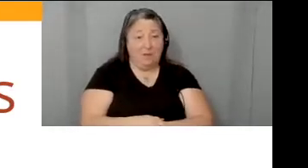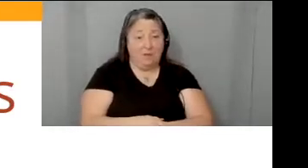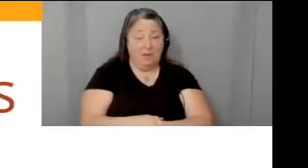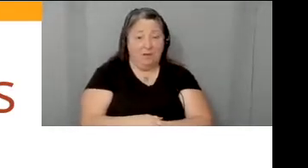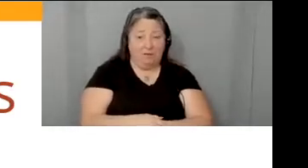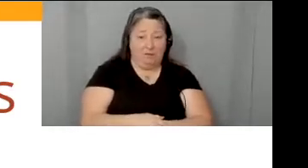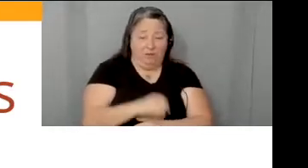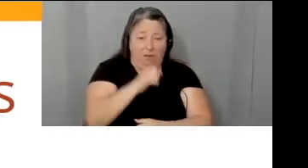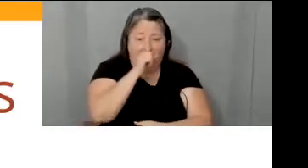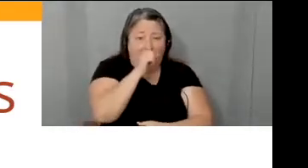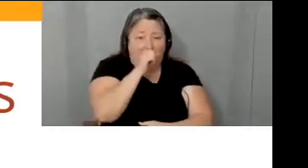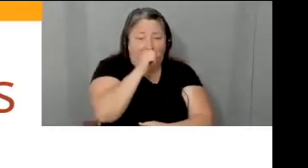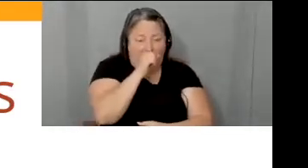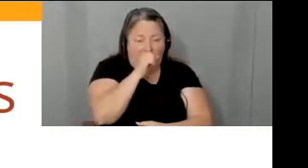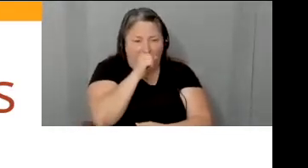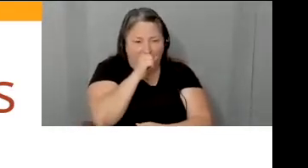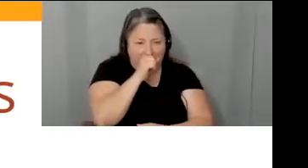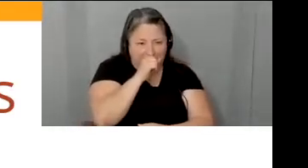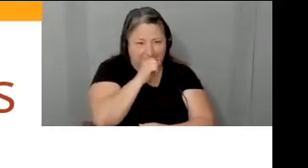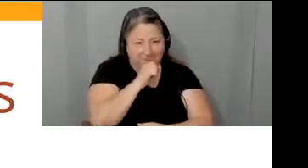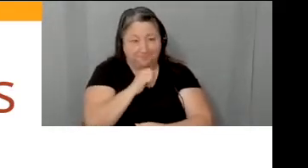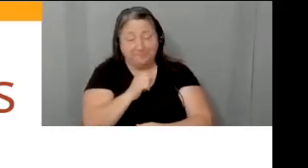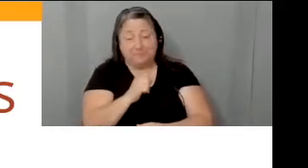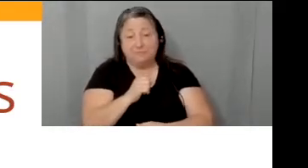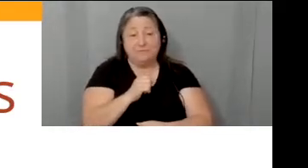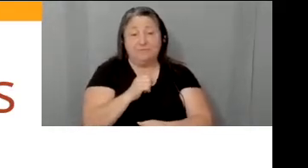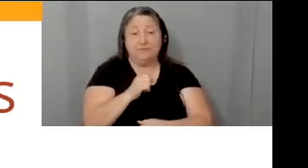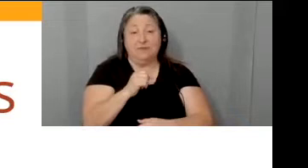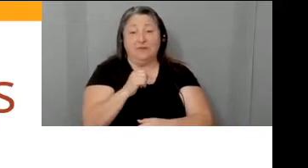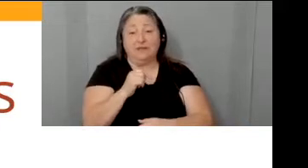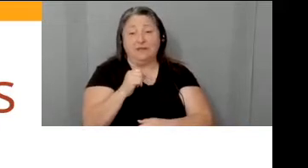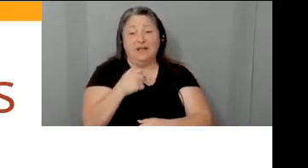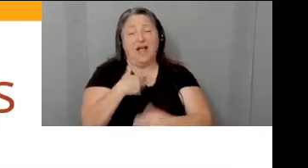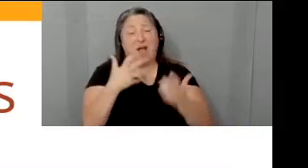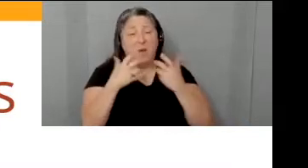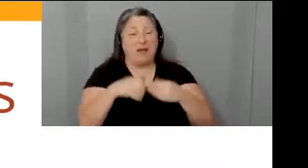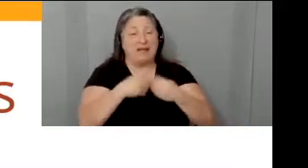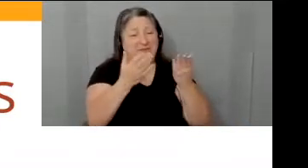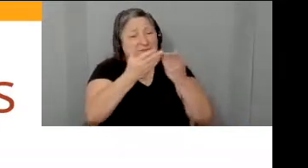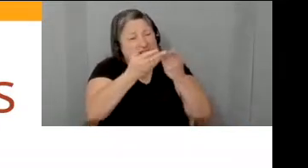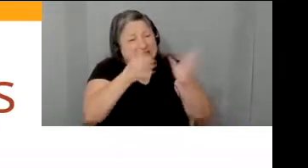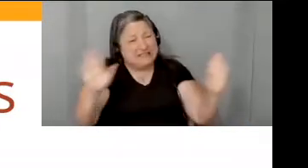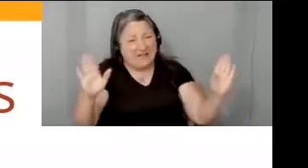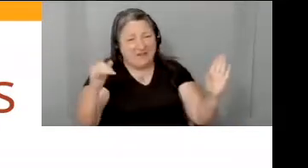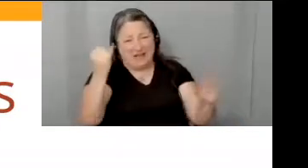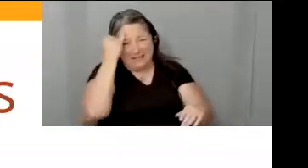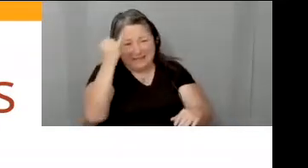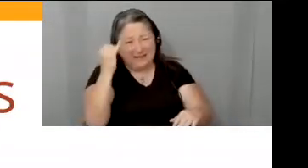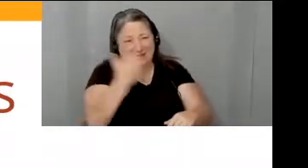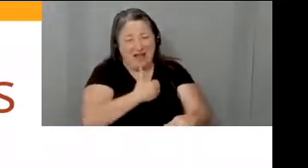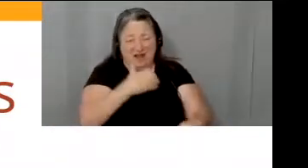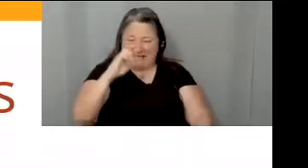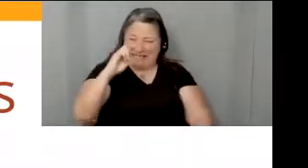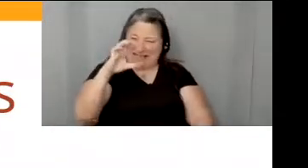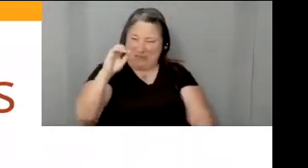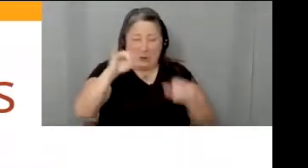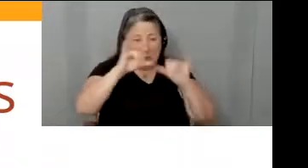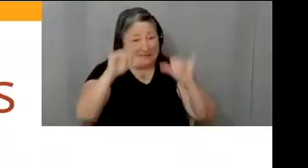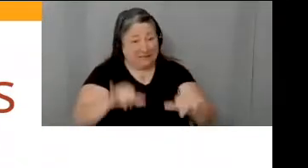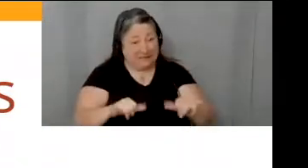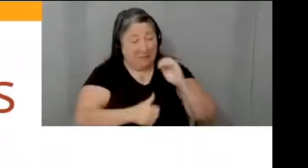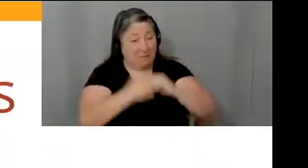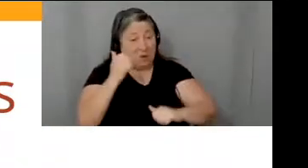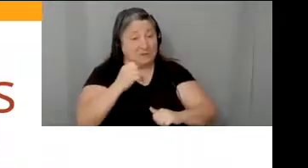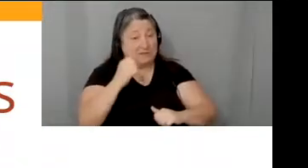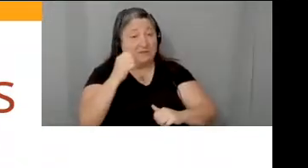So one of the other things, I think I have a few slides where I just want to give you a sense of like our ecosystem. The majority of Jewish nonprofits